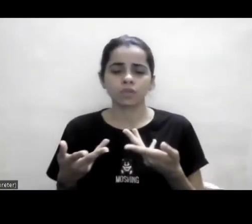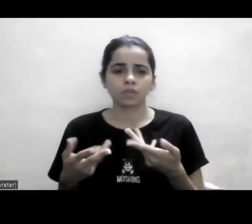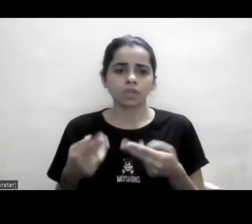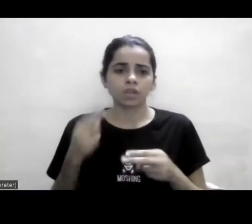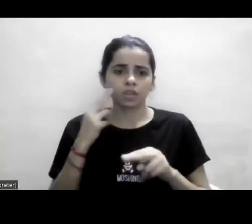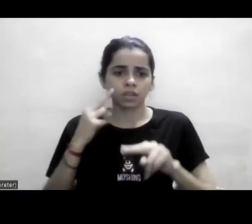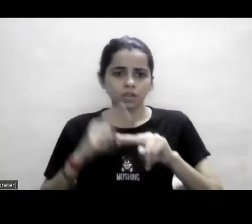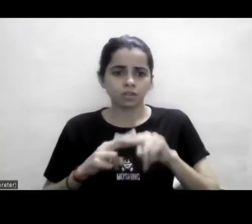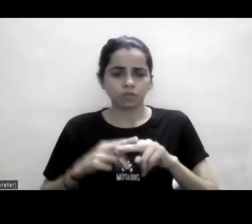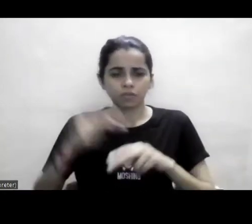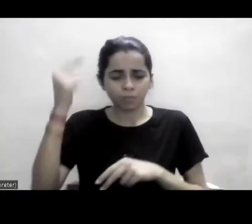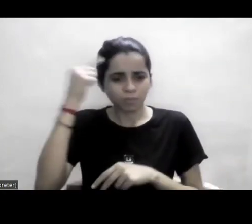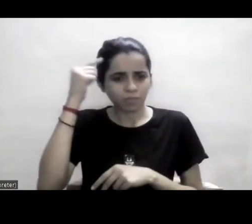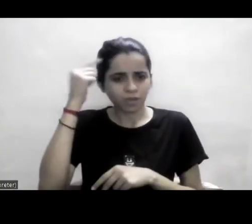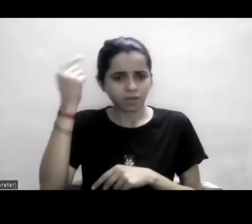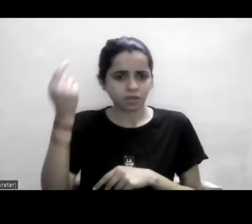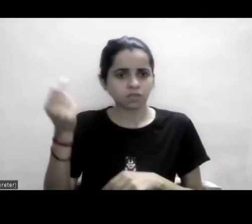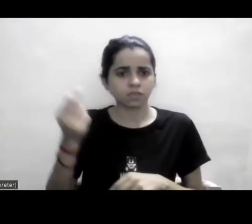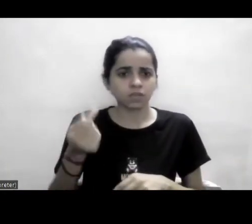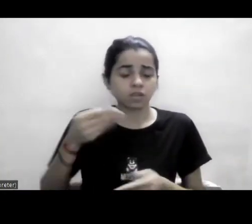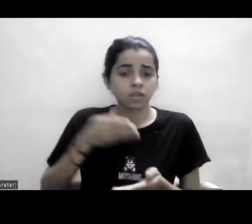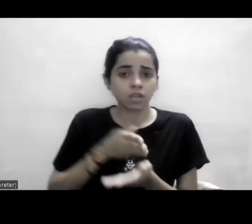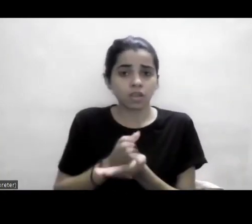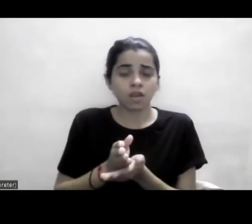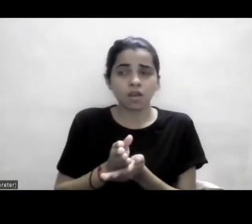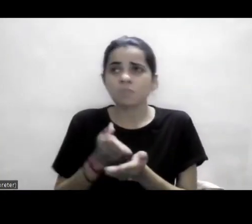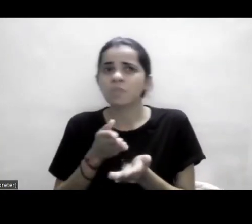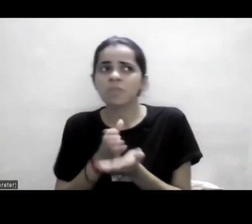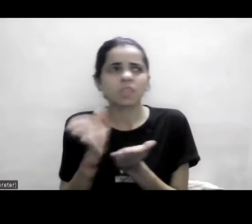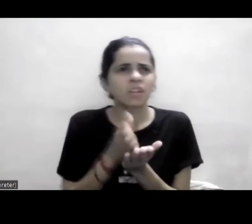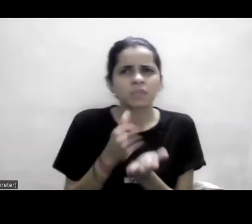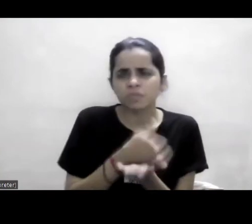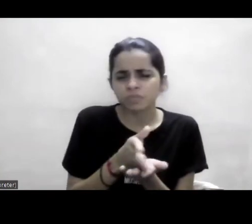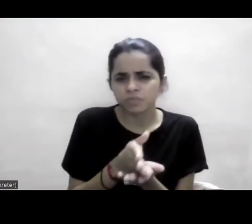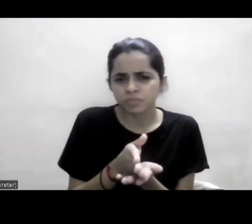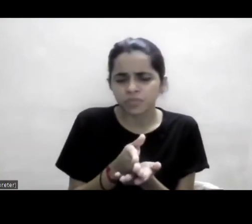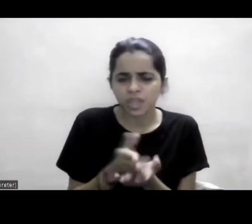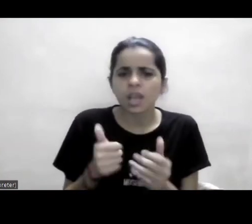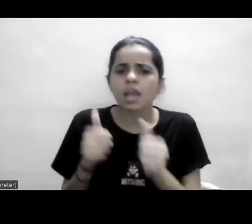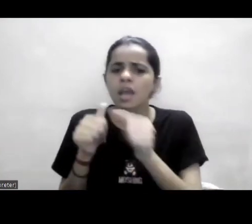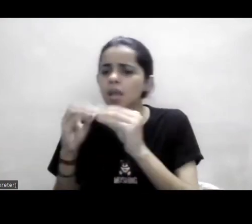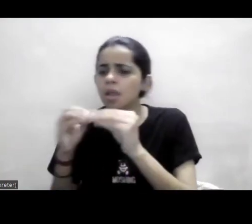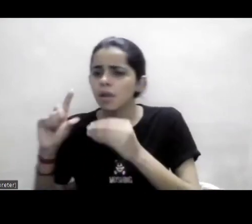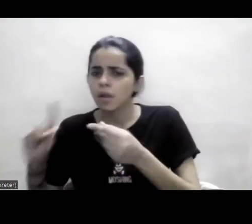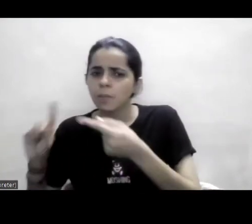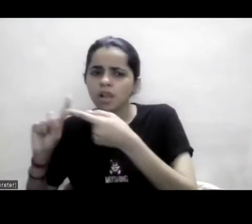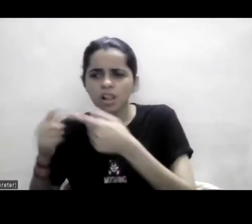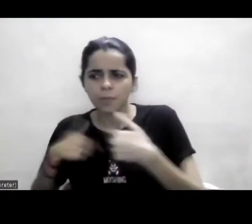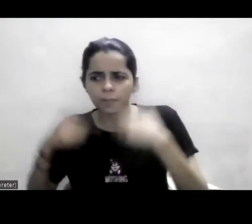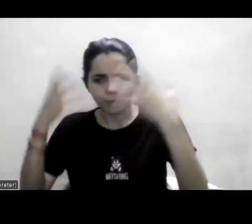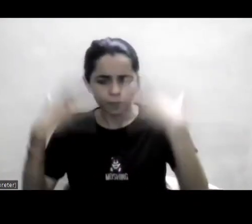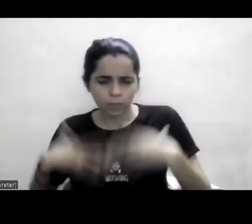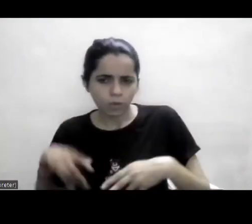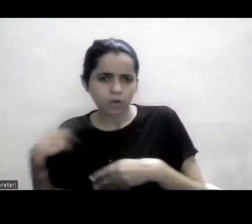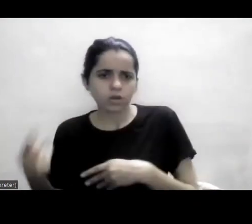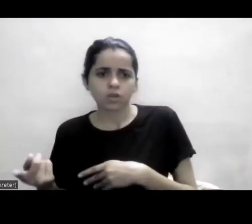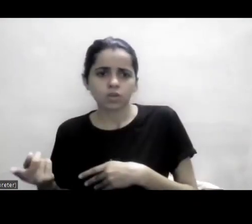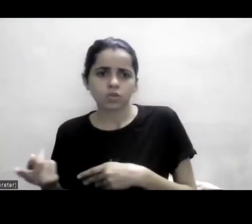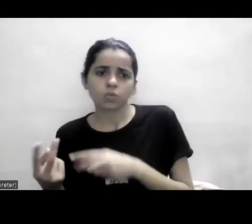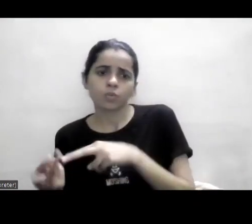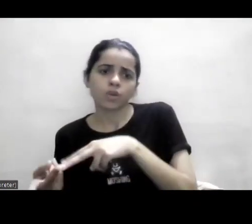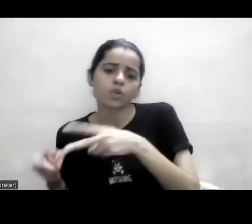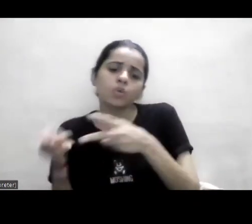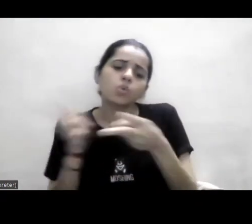mind, you know, could traverse from being abled, so-called abled, to